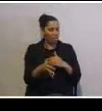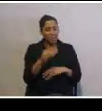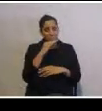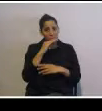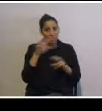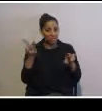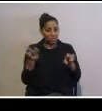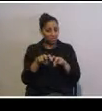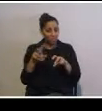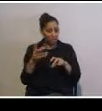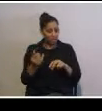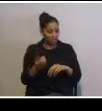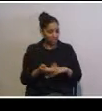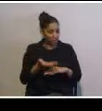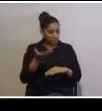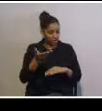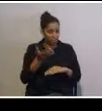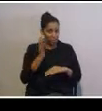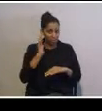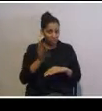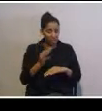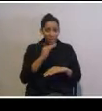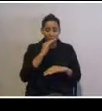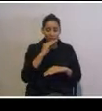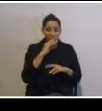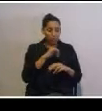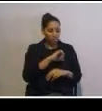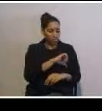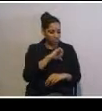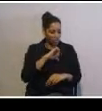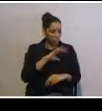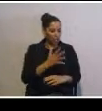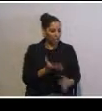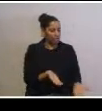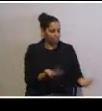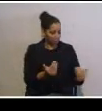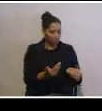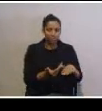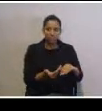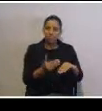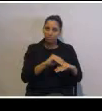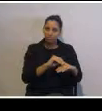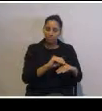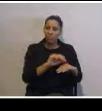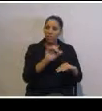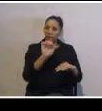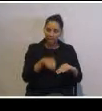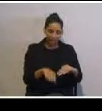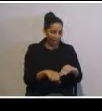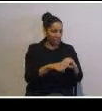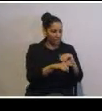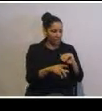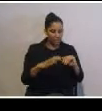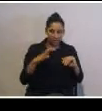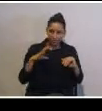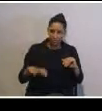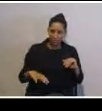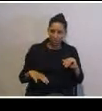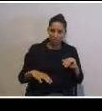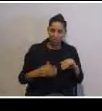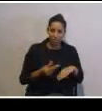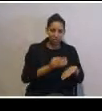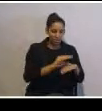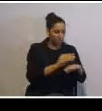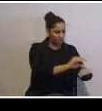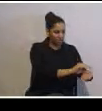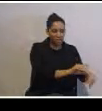giving this increase, the municipalities are going to expect an increase to offset to the customer, but at the same time the